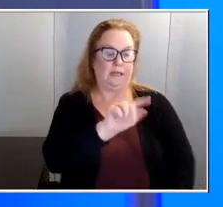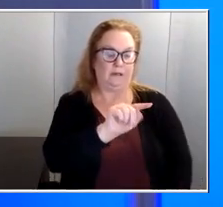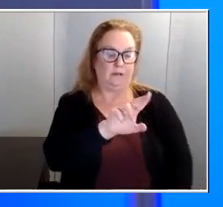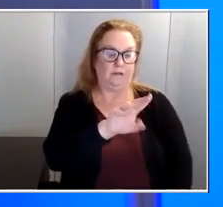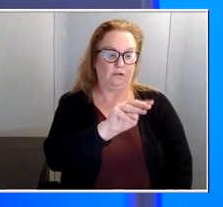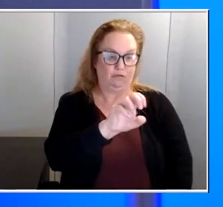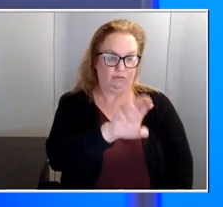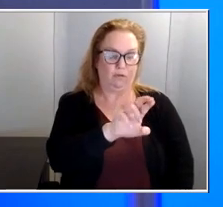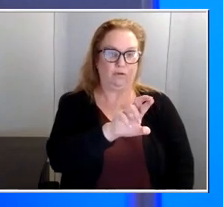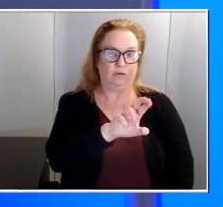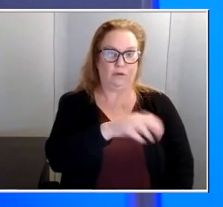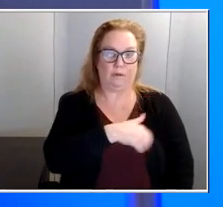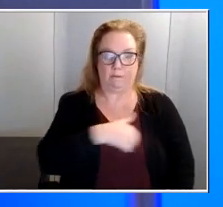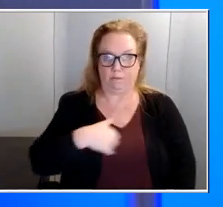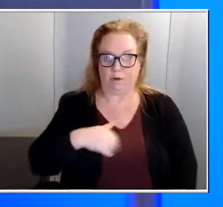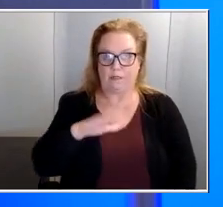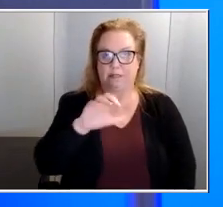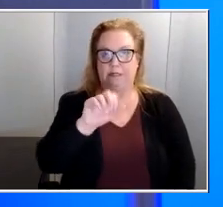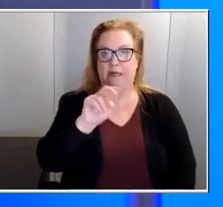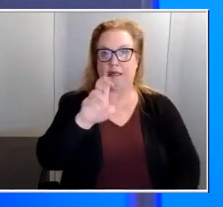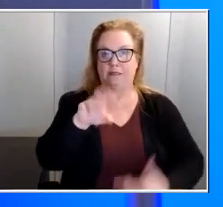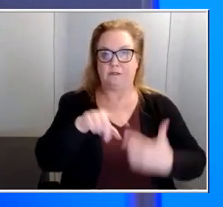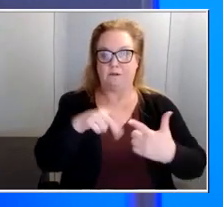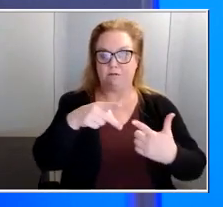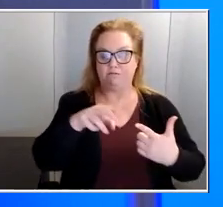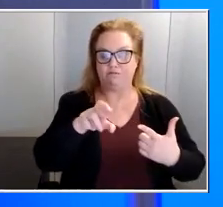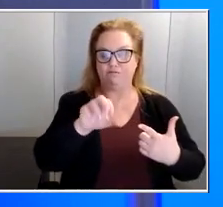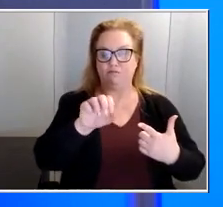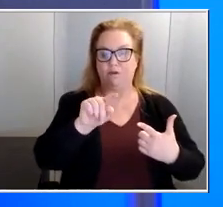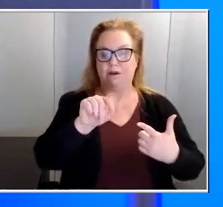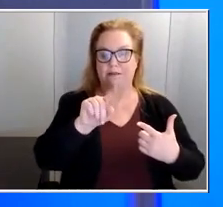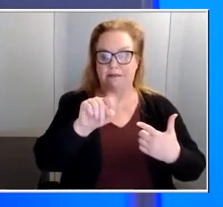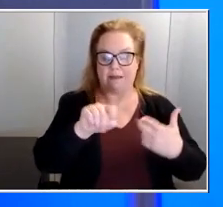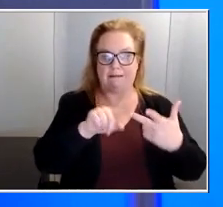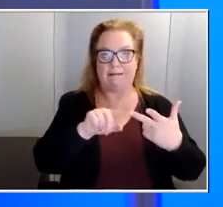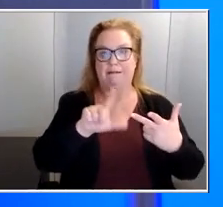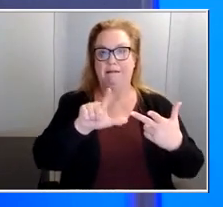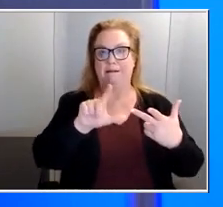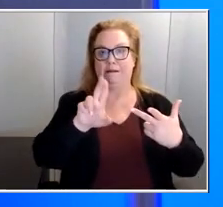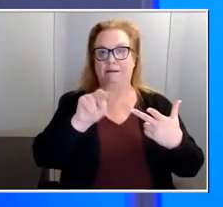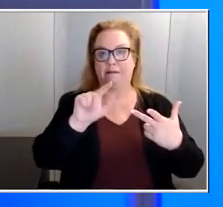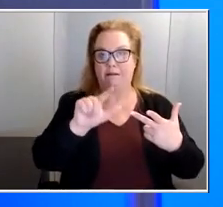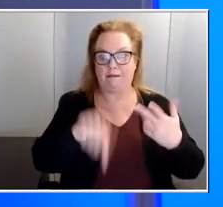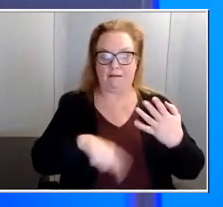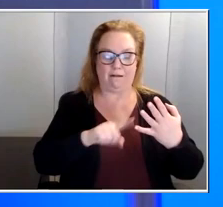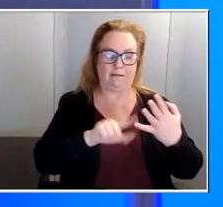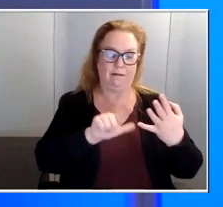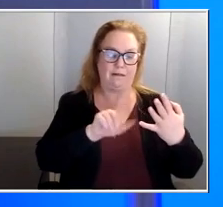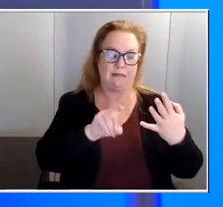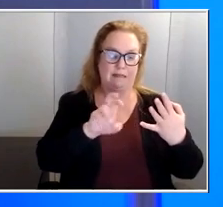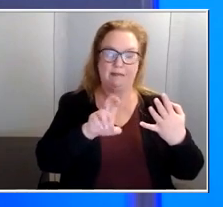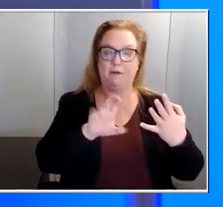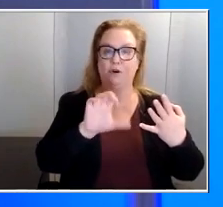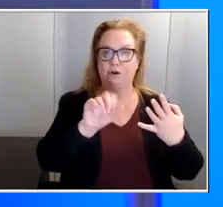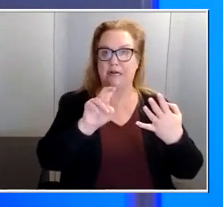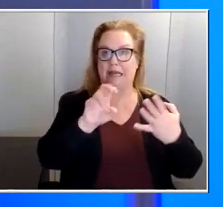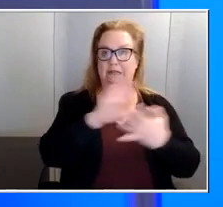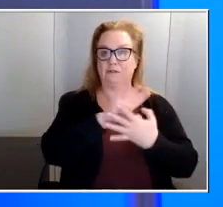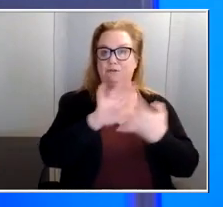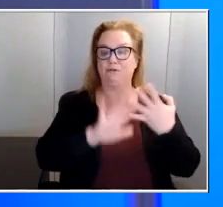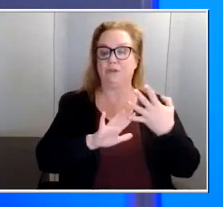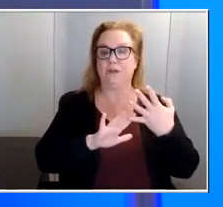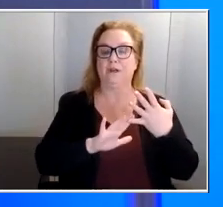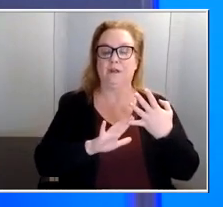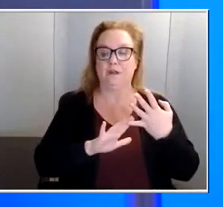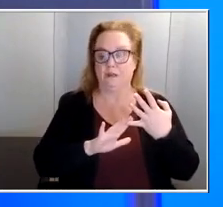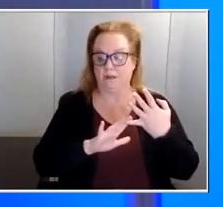so in breast cancer, in prostate cancer, in lung cancer, in liver cancer. So when this starts